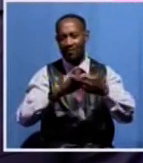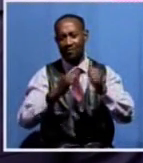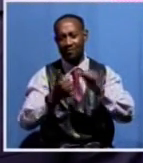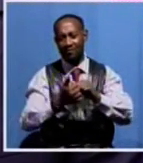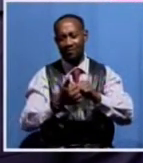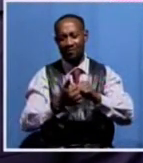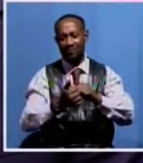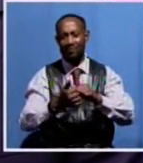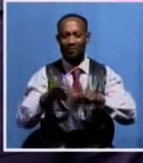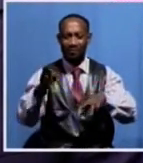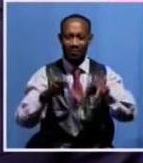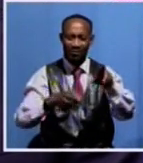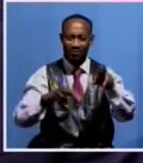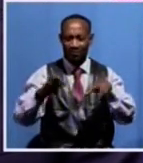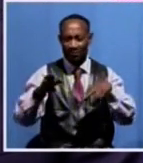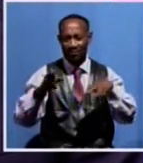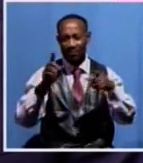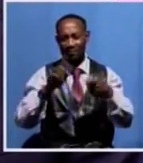relating to I